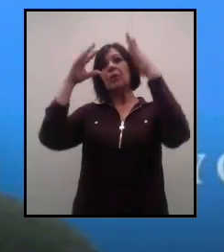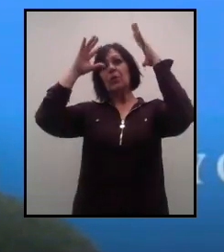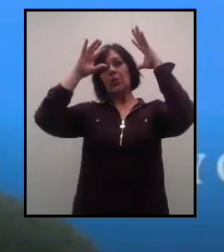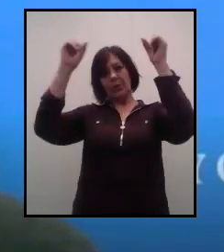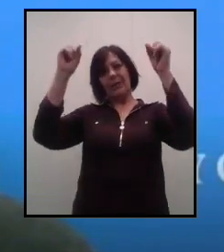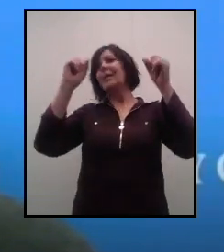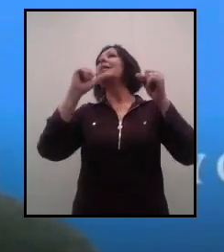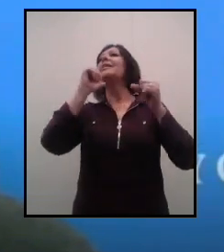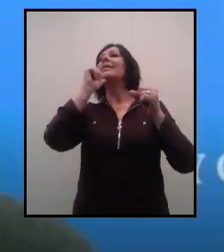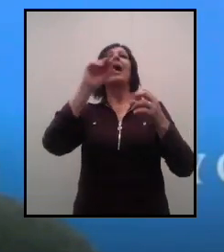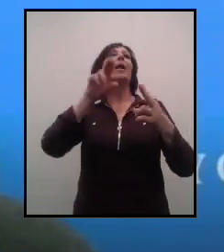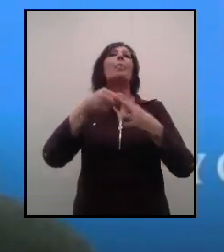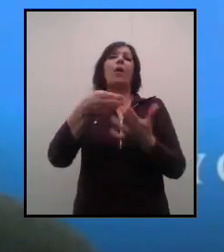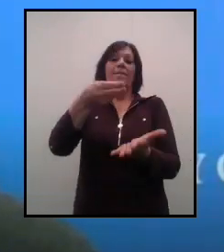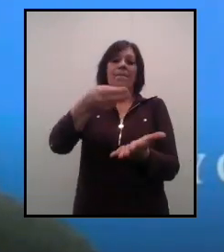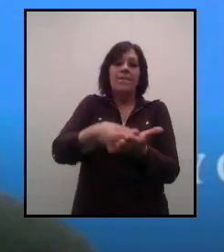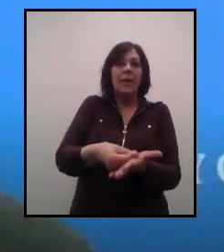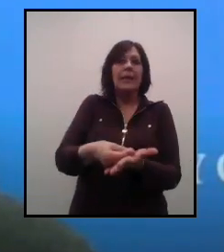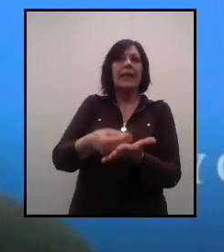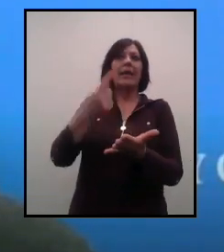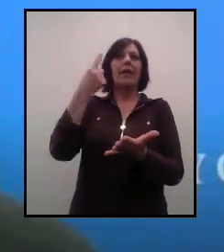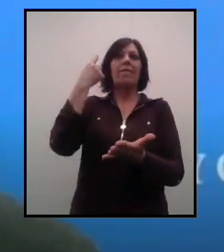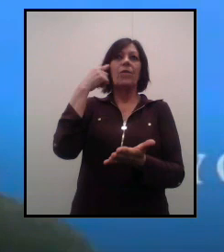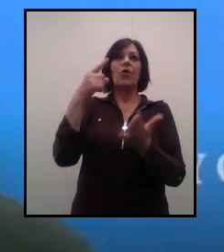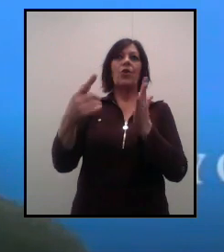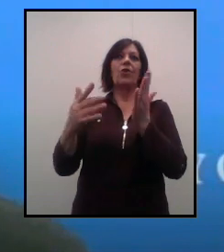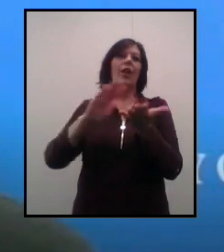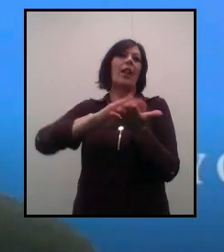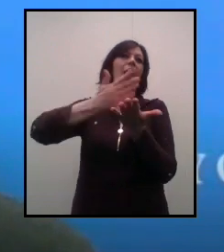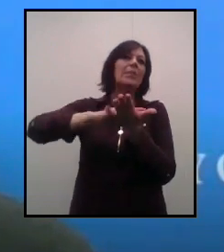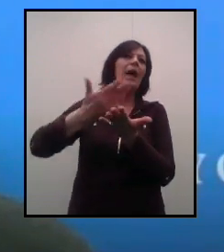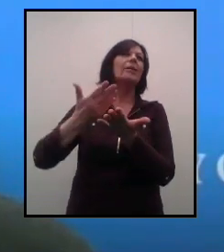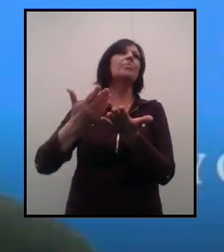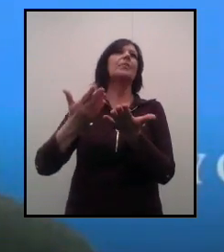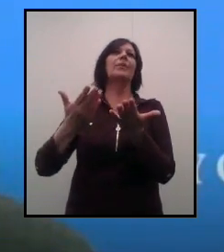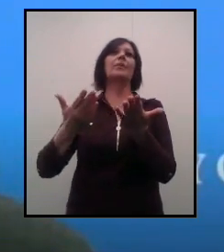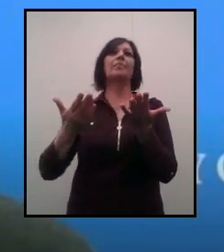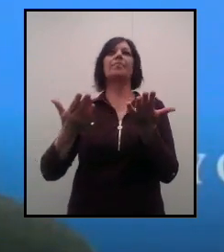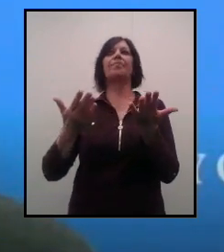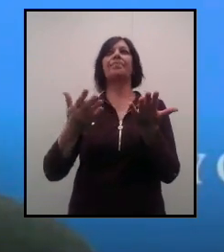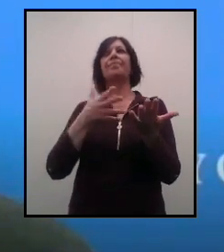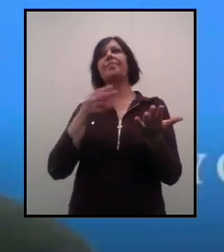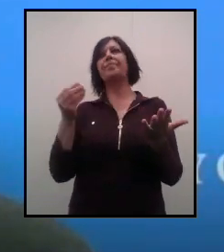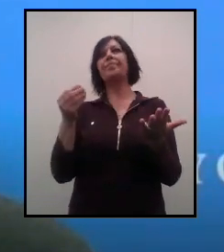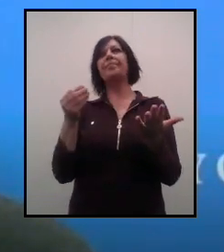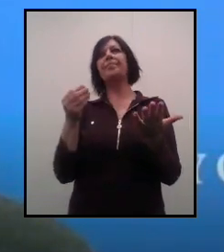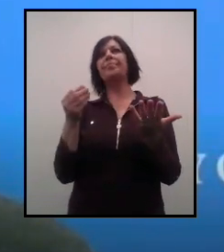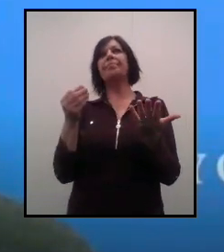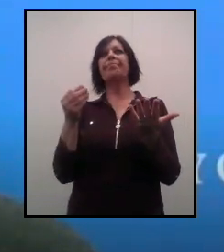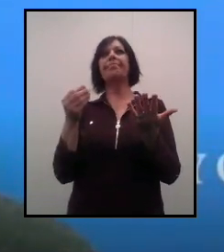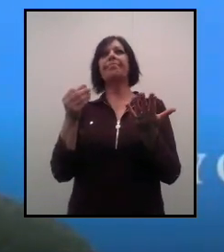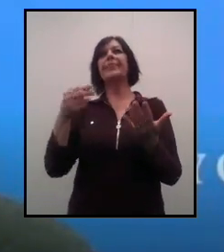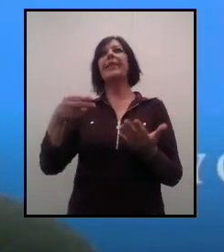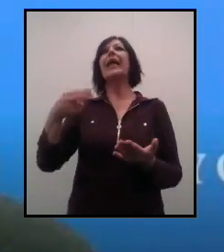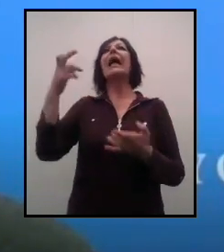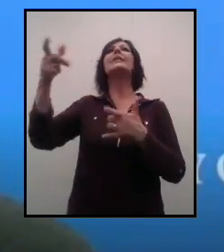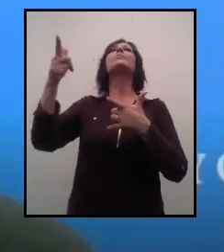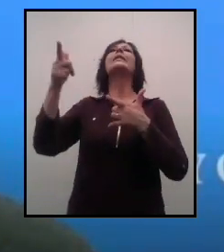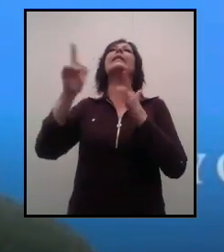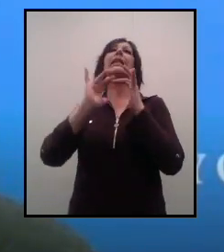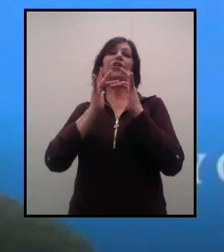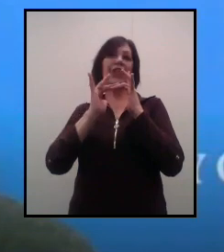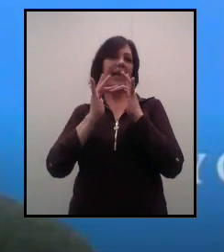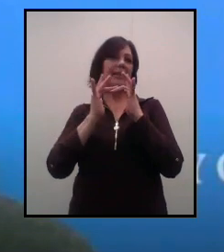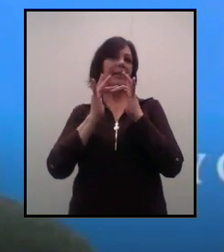a conversation with regards to funding of the need for laptops and what would also be high-speed internet for many of